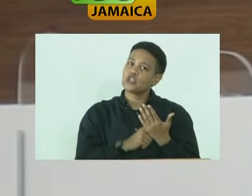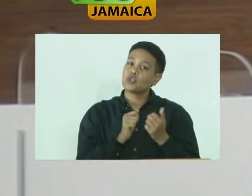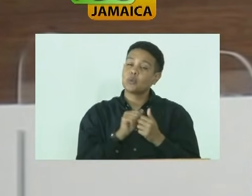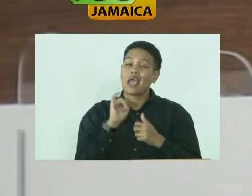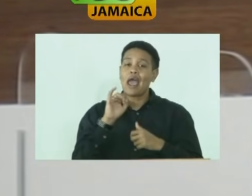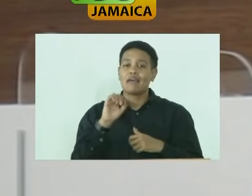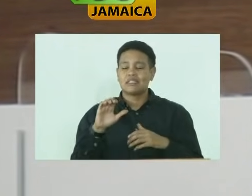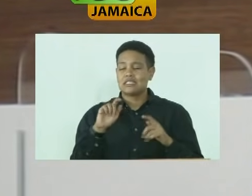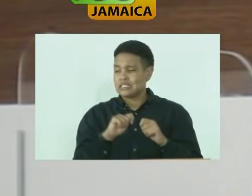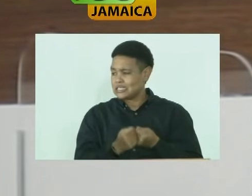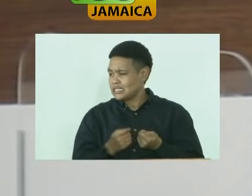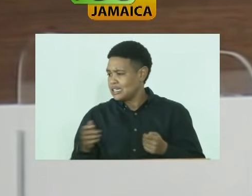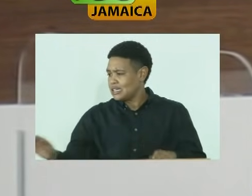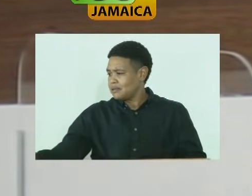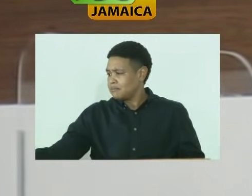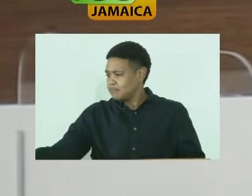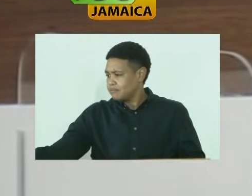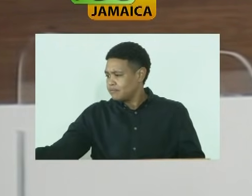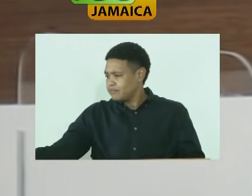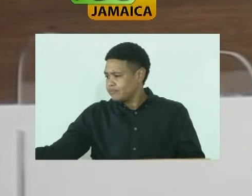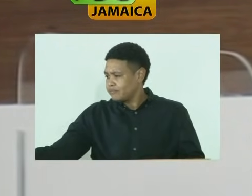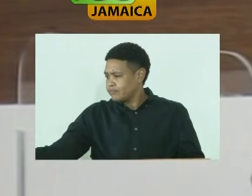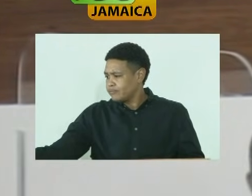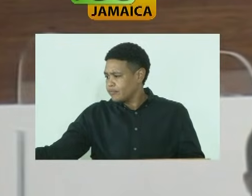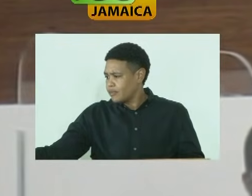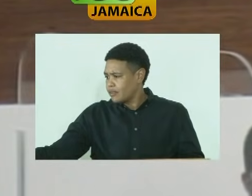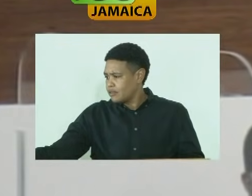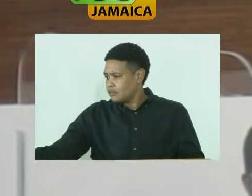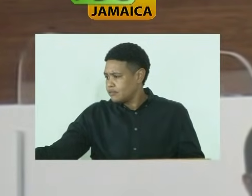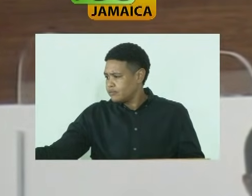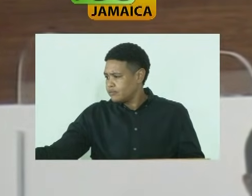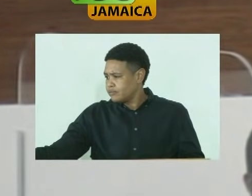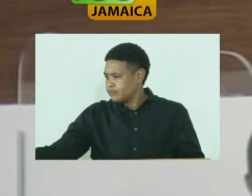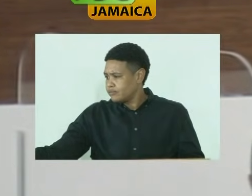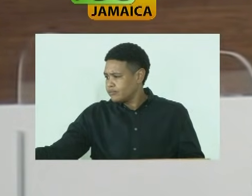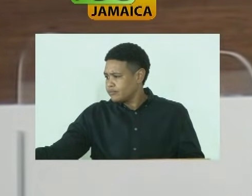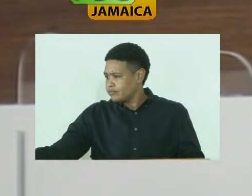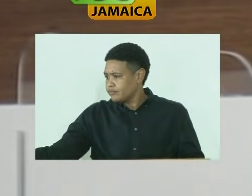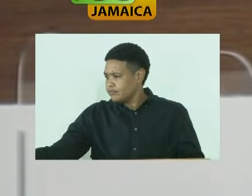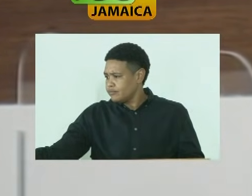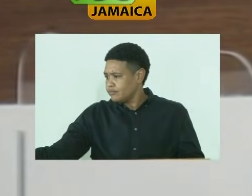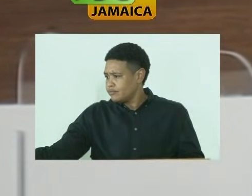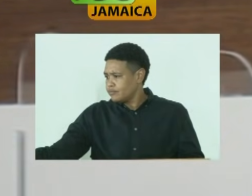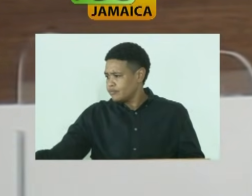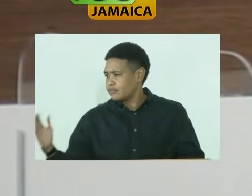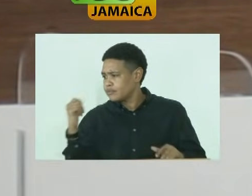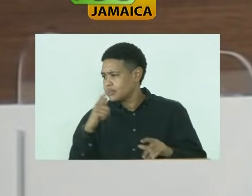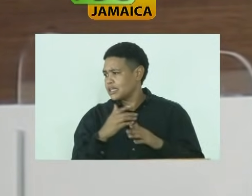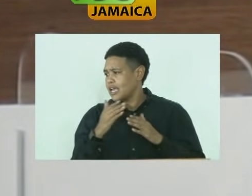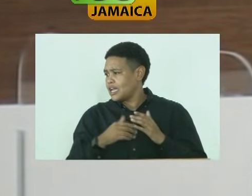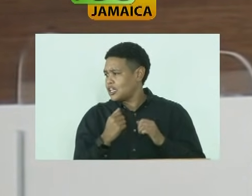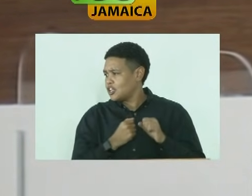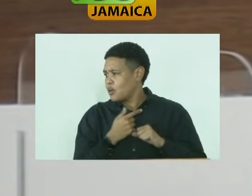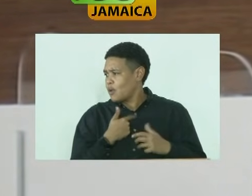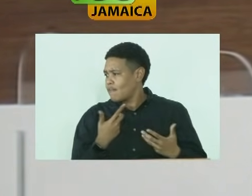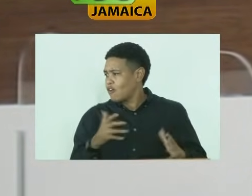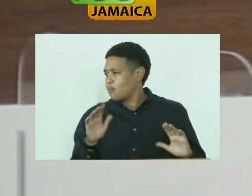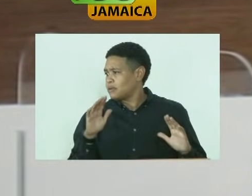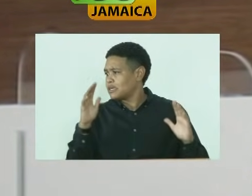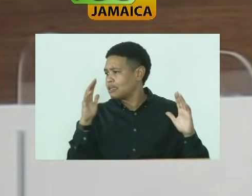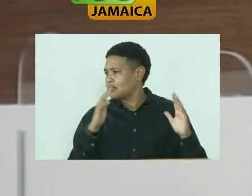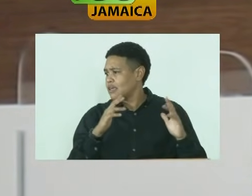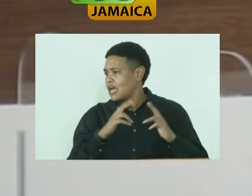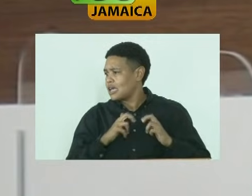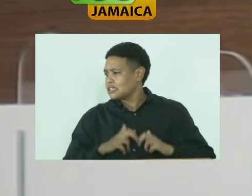IFC team on these options, and it is expected by the end of the year we will have a complete assessment which will help us to chart the way